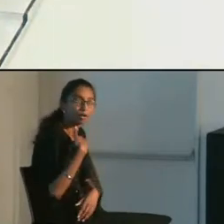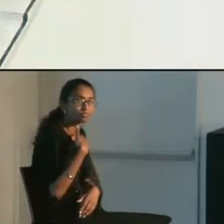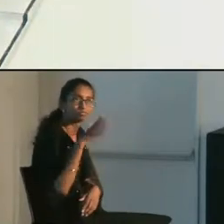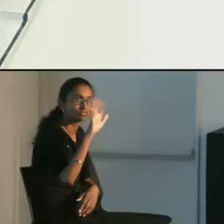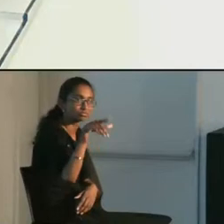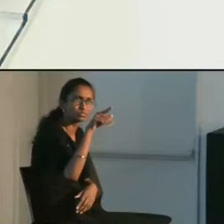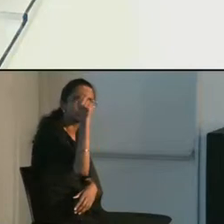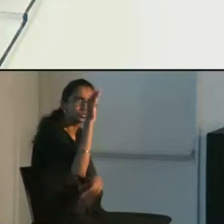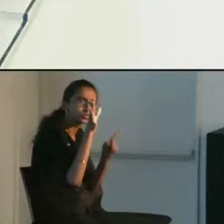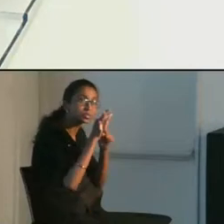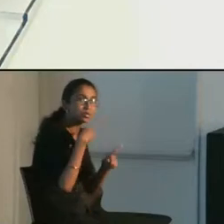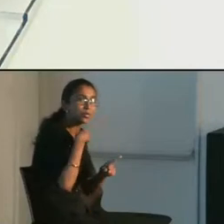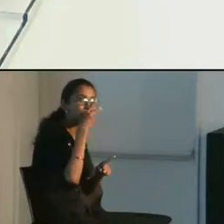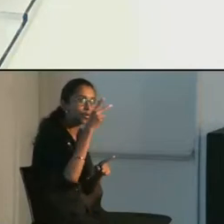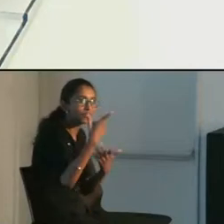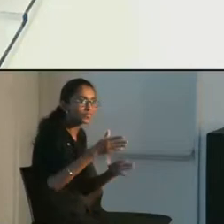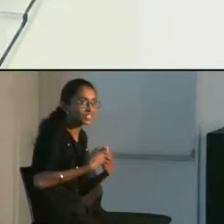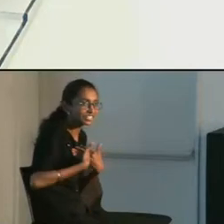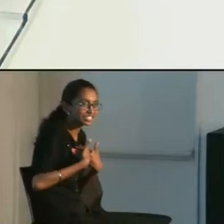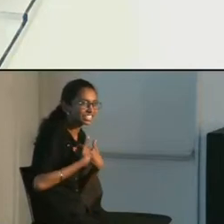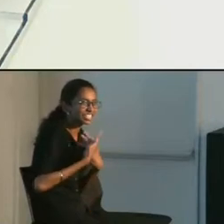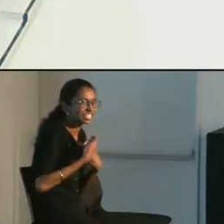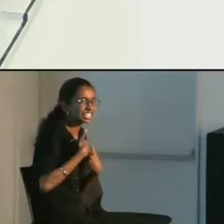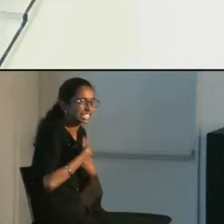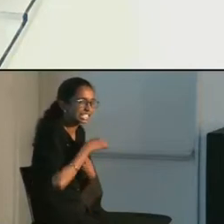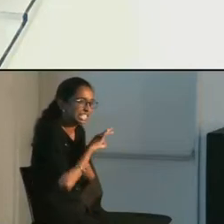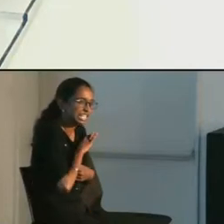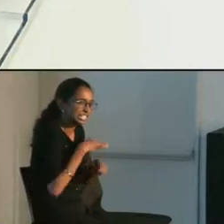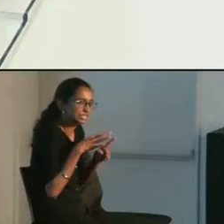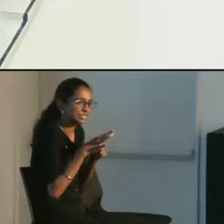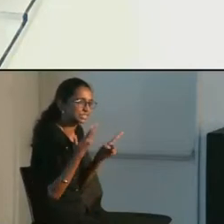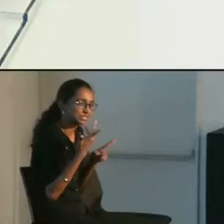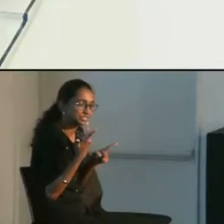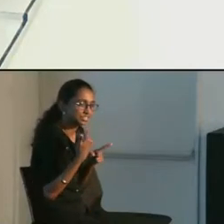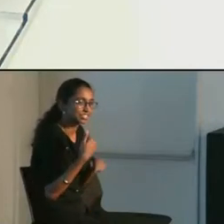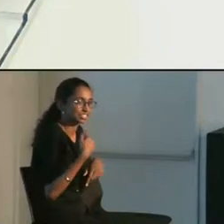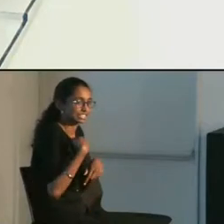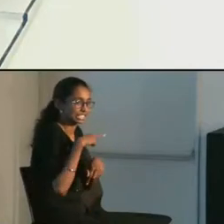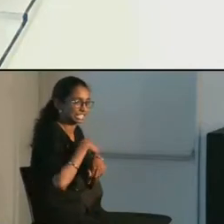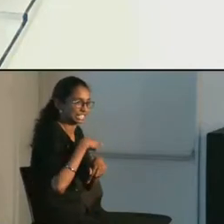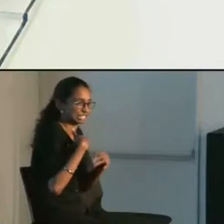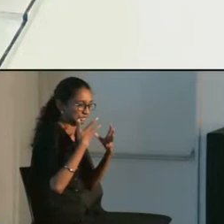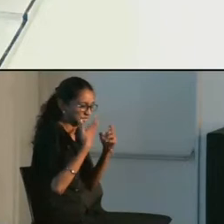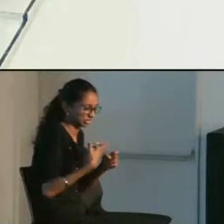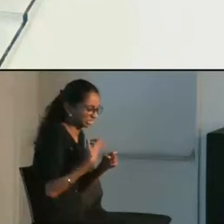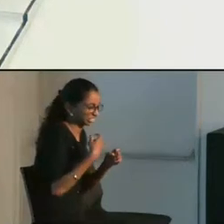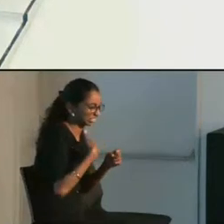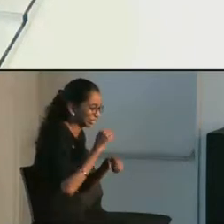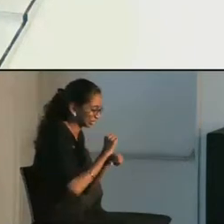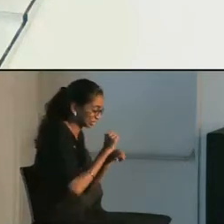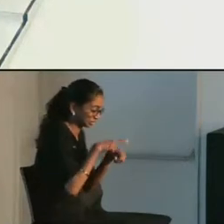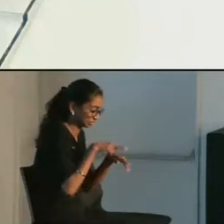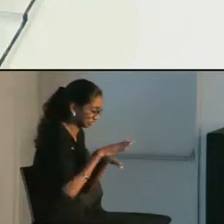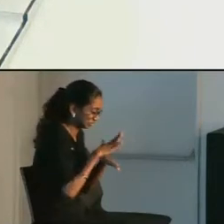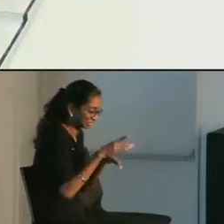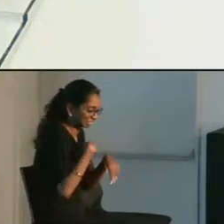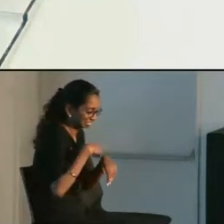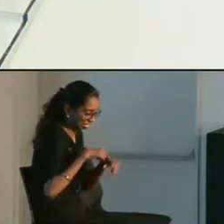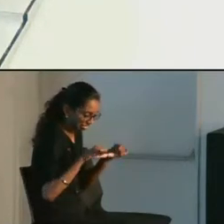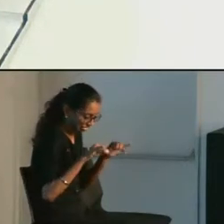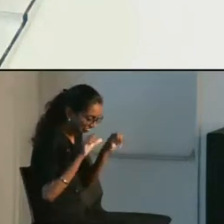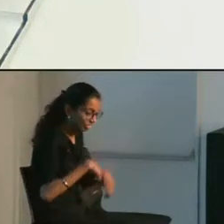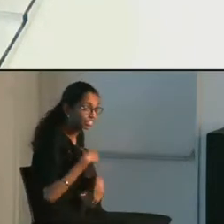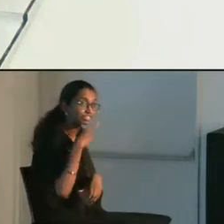you do, because what I like to do is usually make time lapses of what I'm doing digitally, not physically,